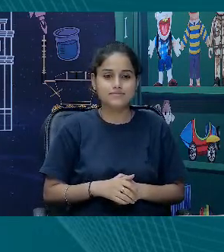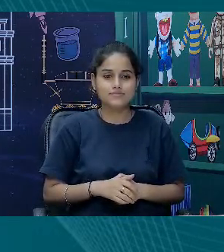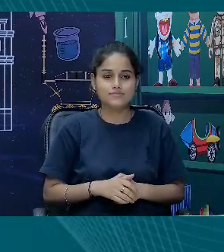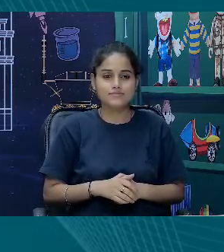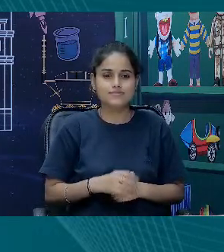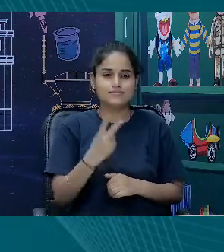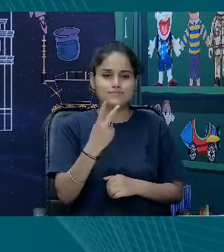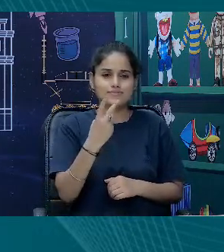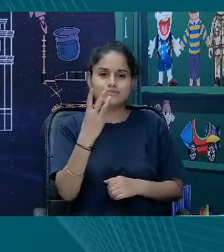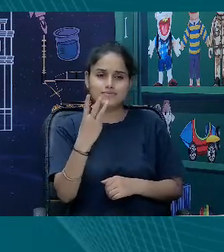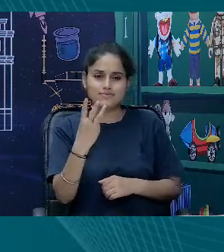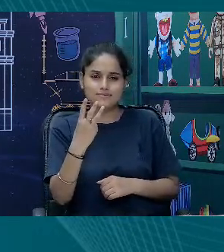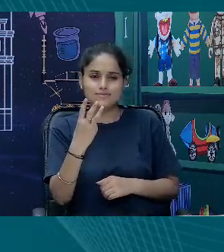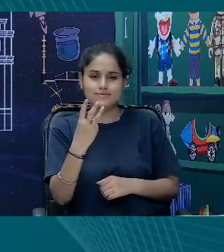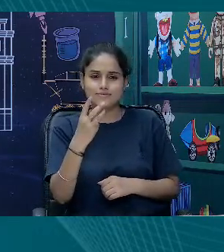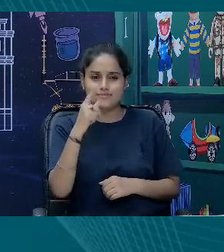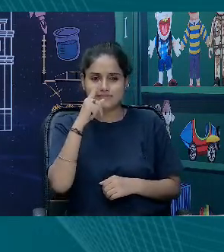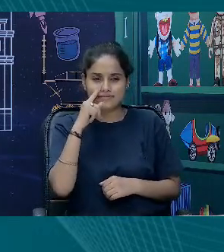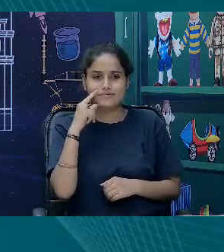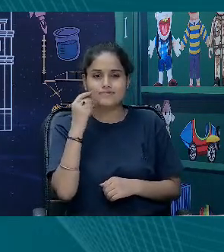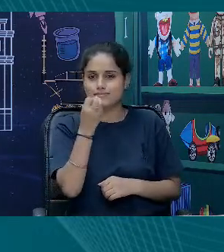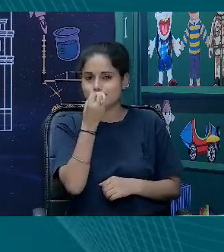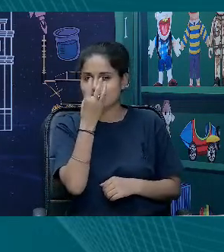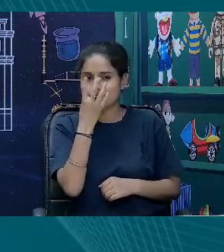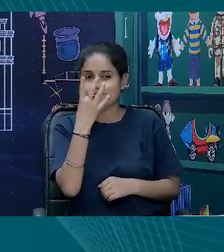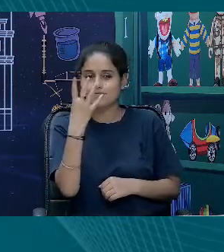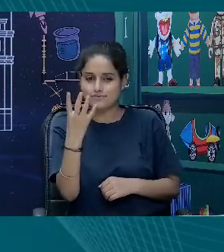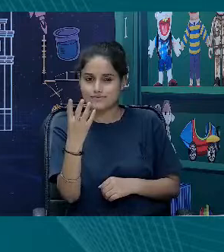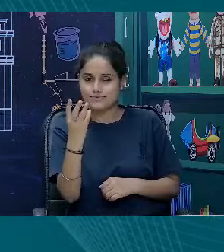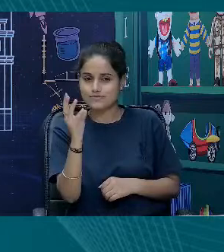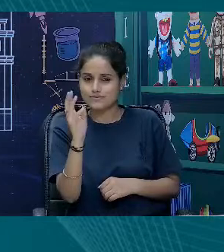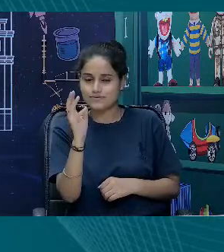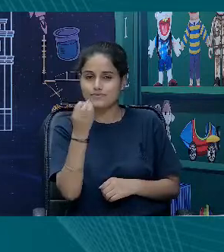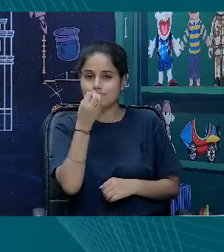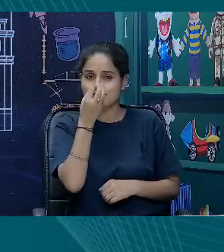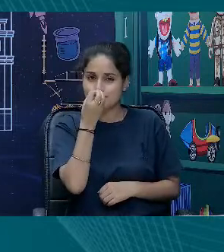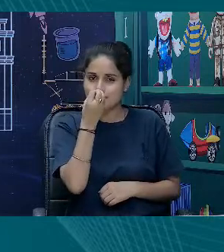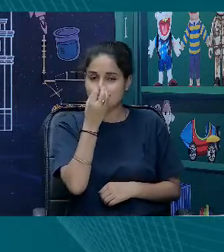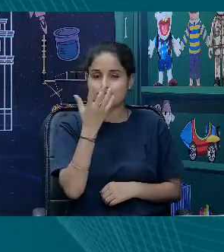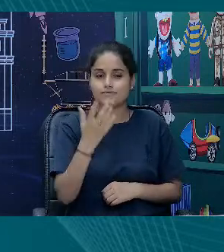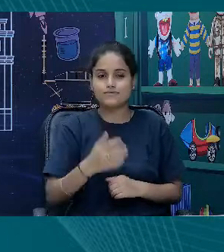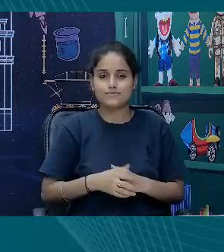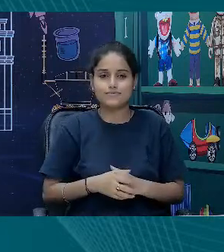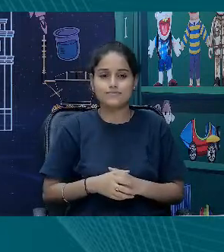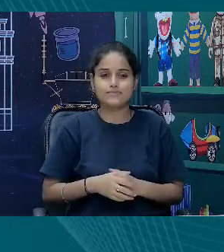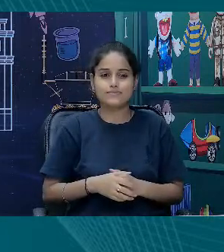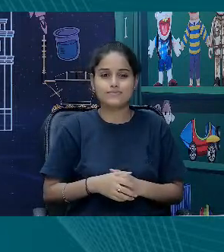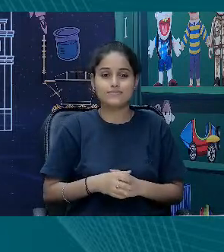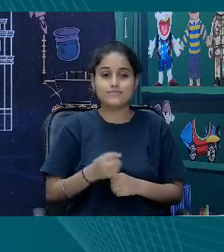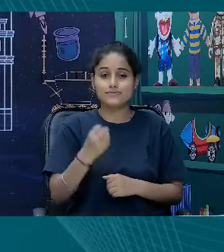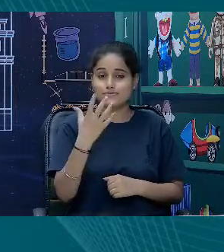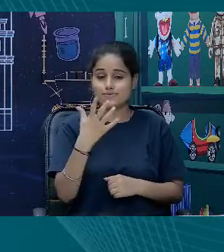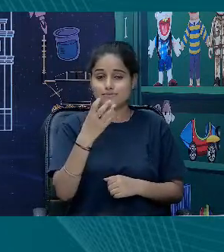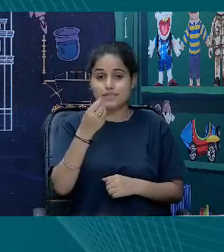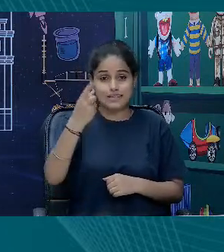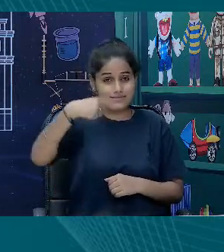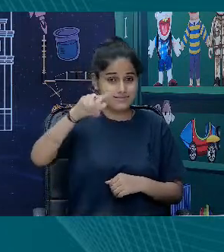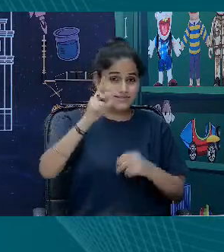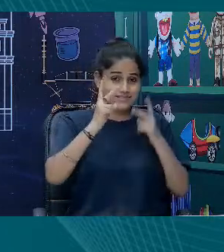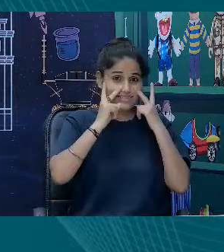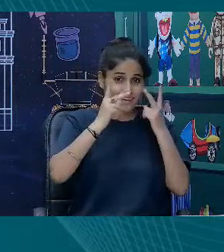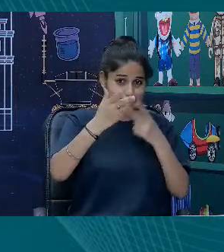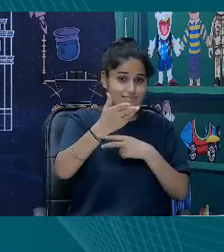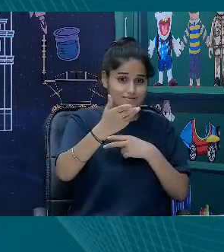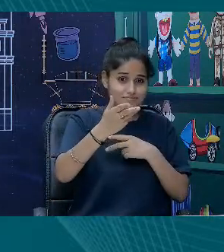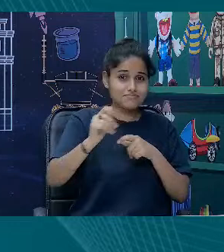2, 3, 4, And as you can see on the screen,